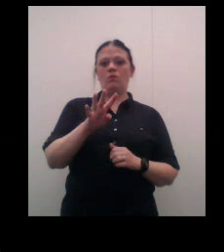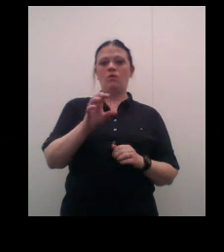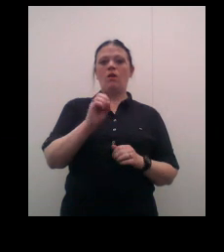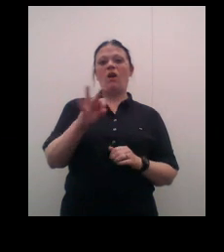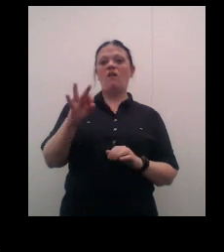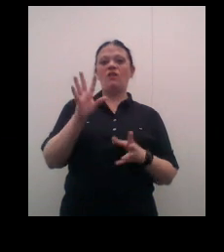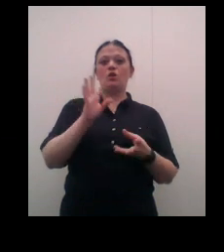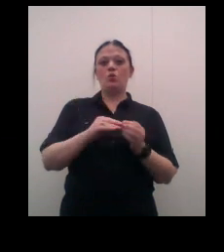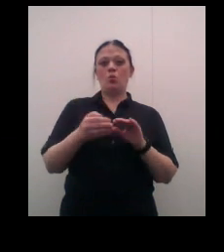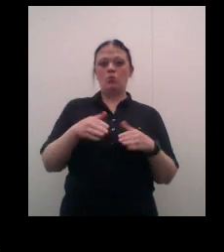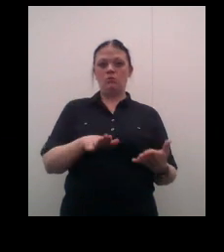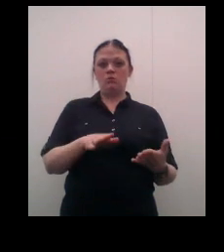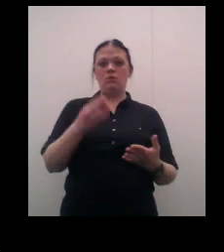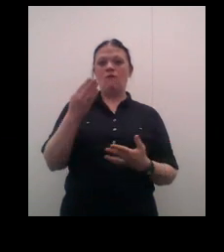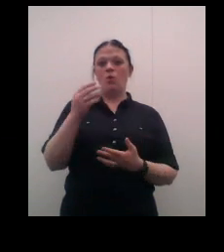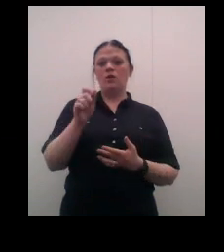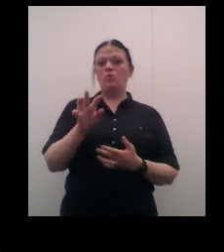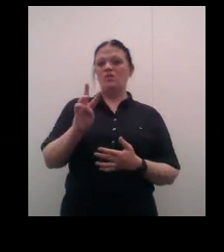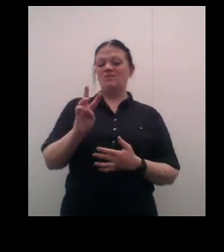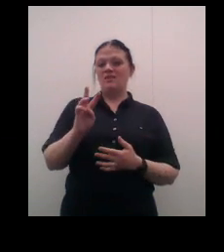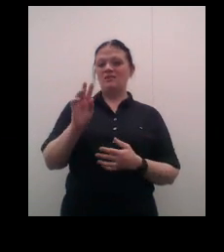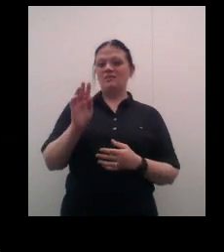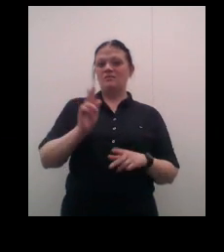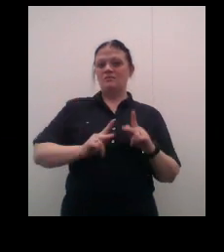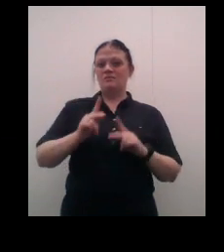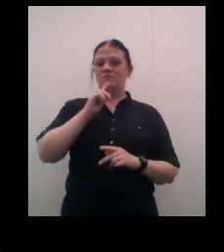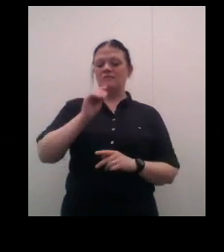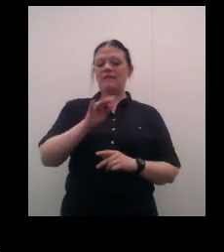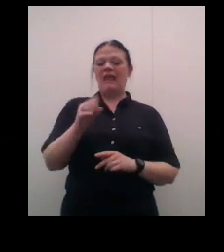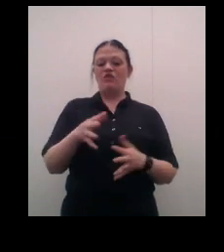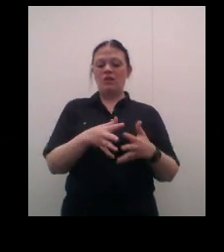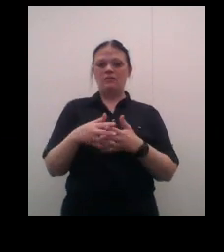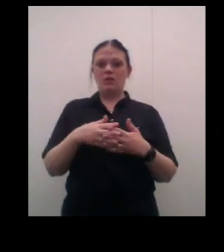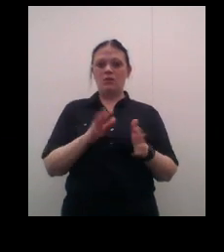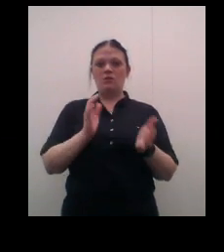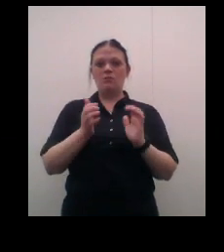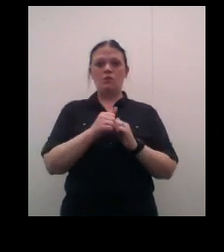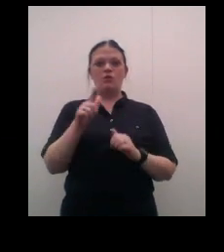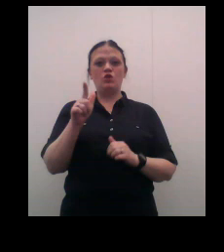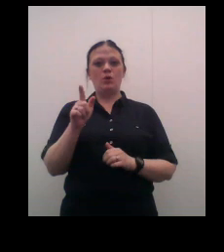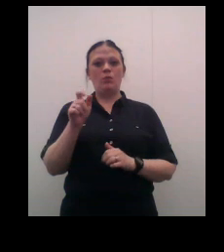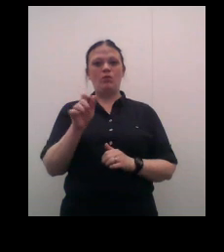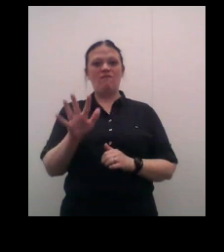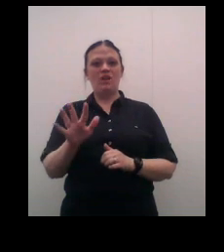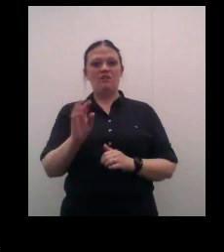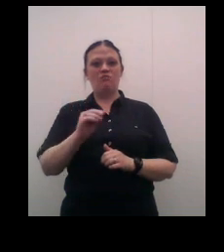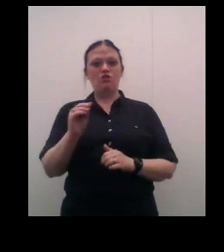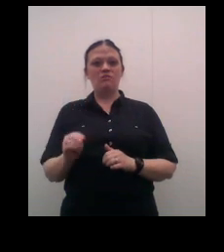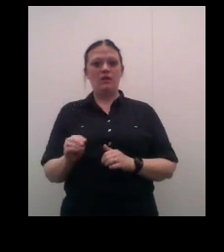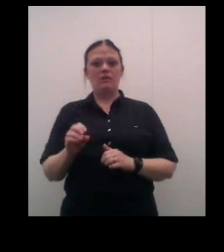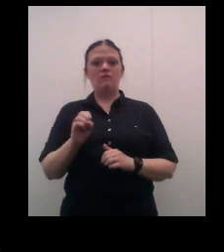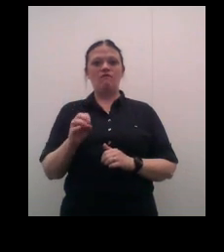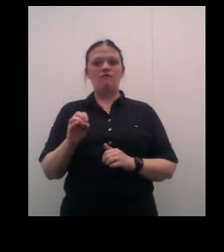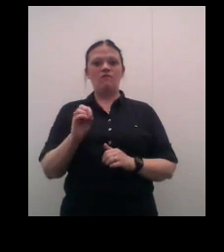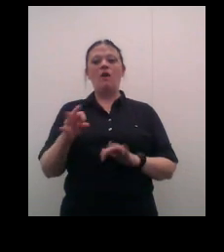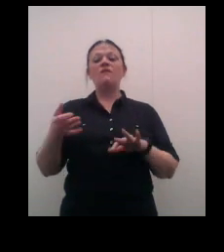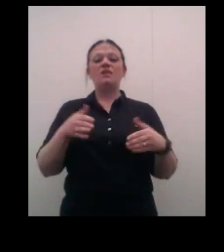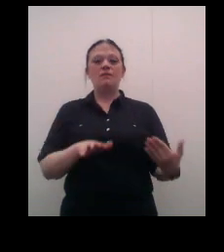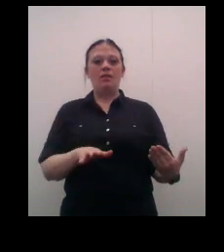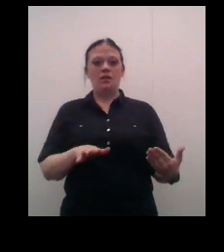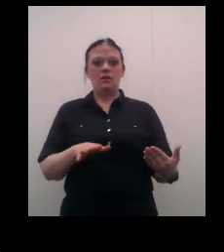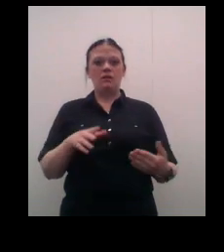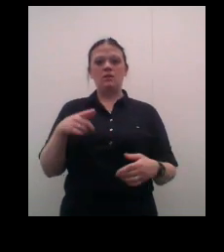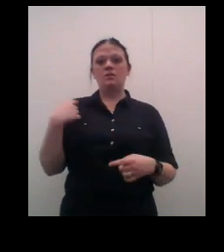fatalities. 14.6% of the population is African American, as compared to 21.5% of the fatalities.